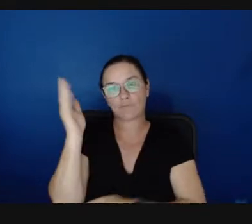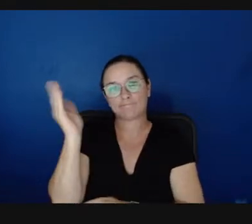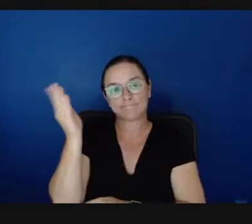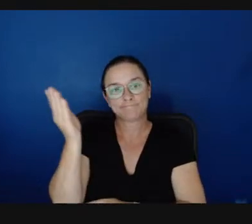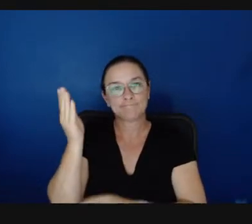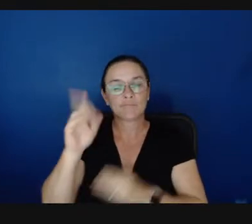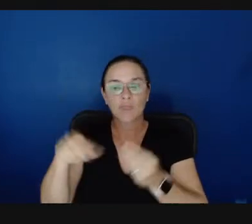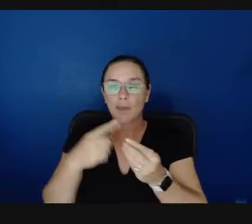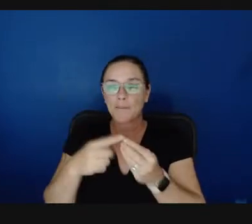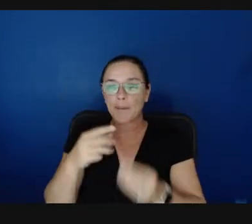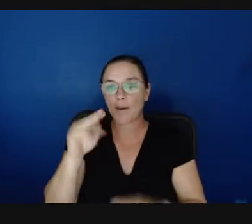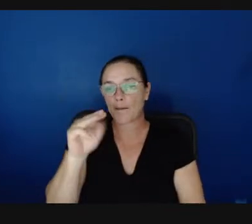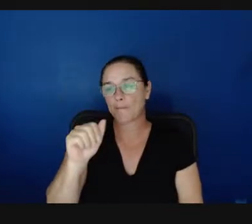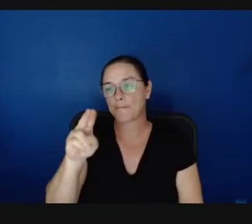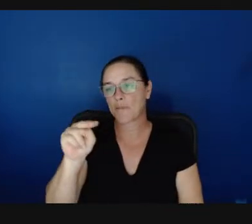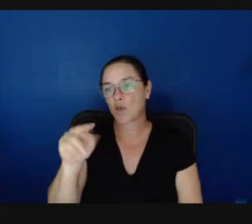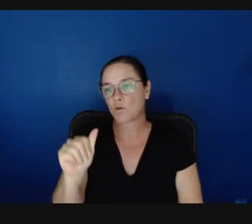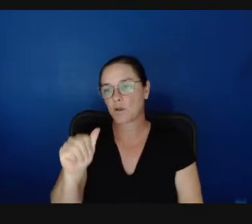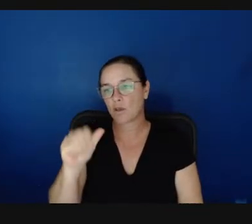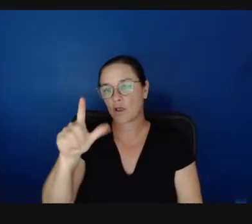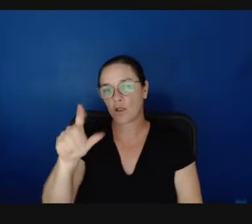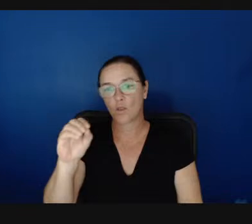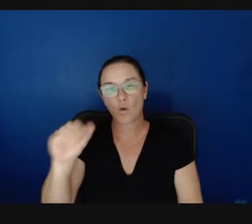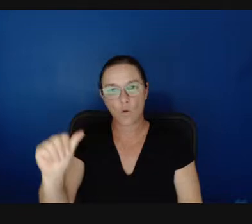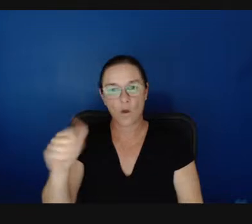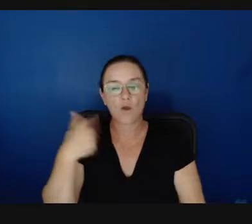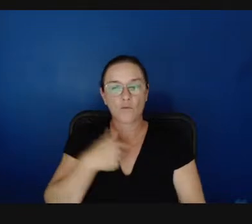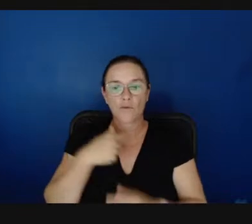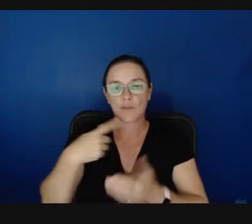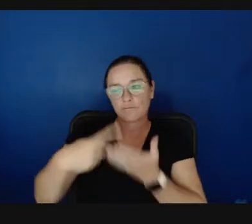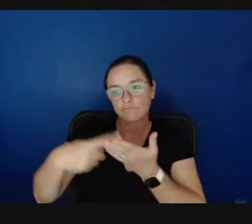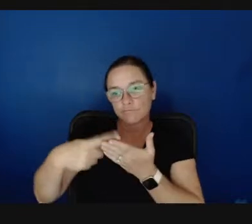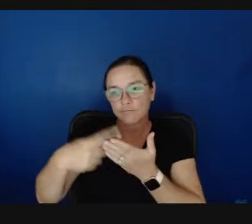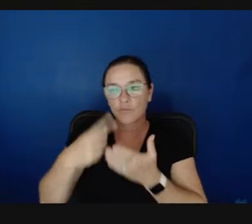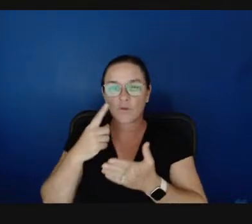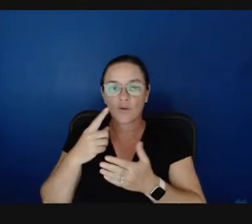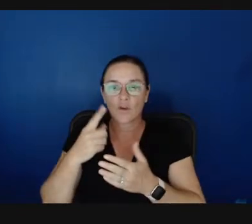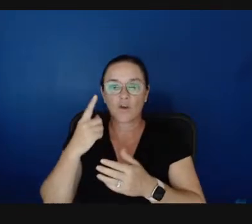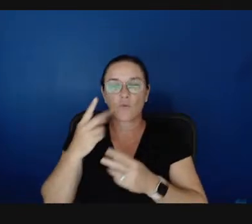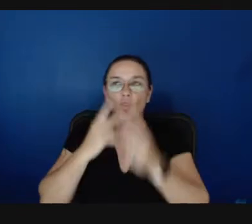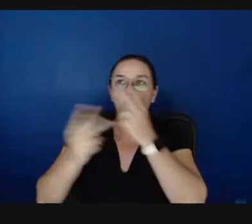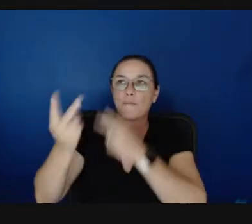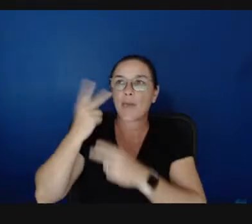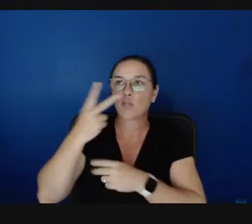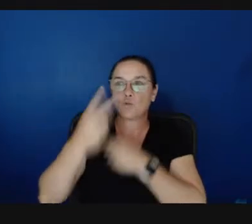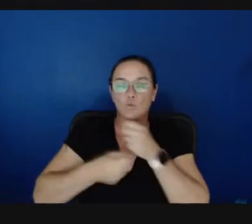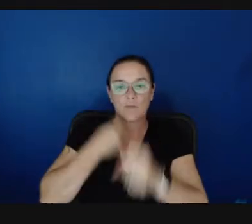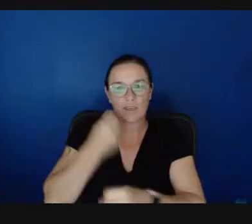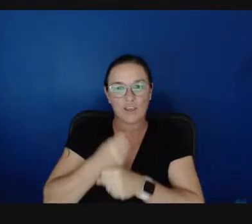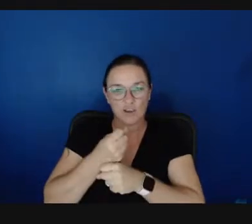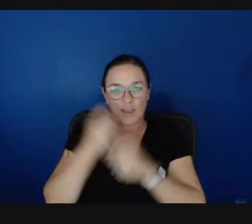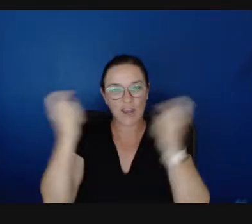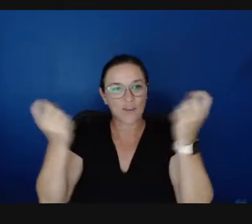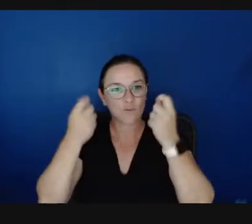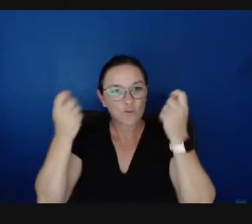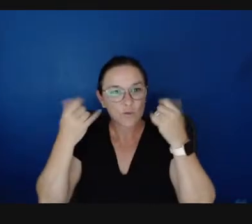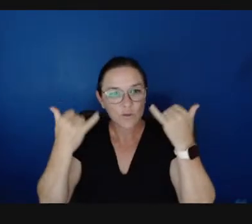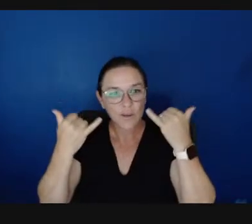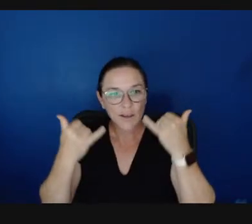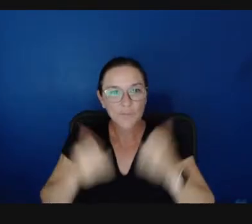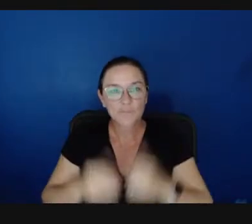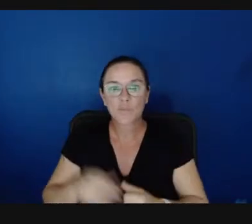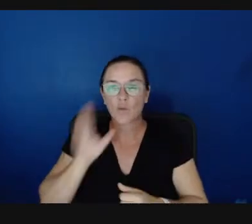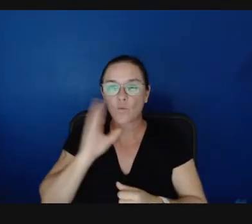that we've been covering in commemoration of its 2-year anniversary with a little segment